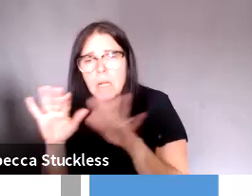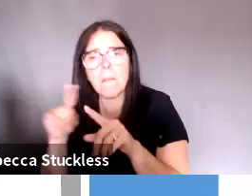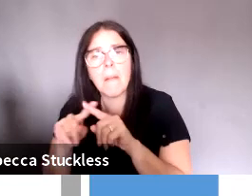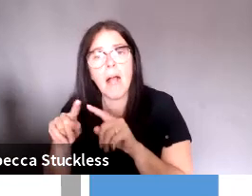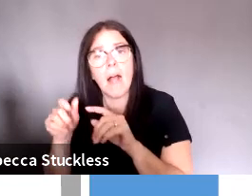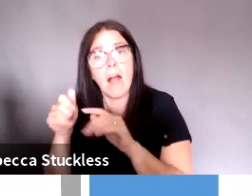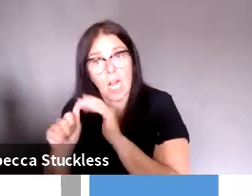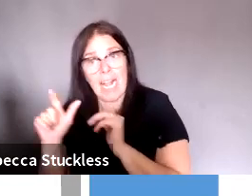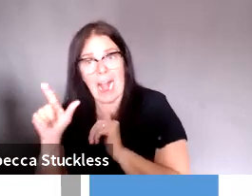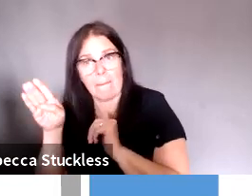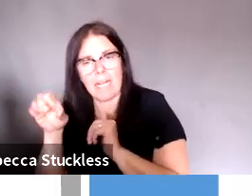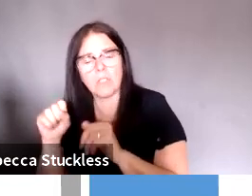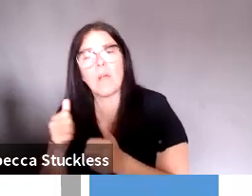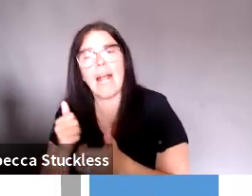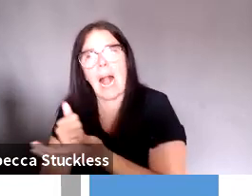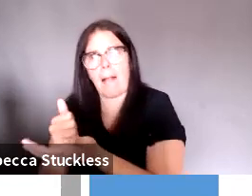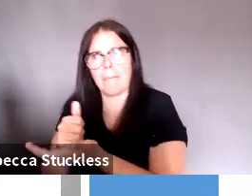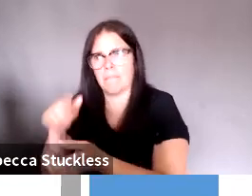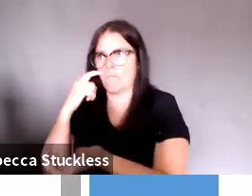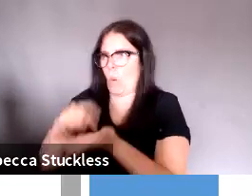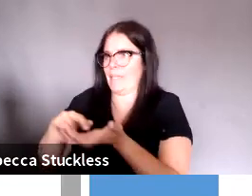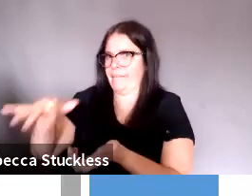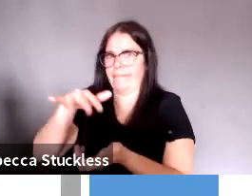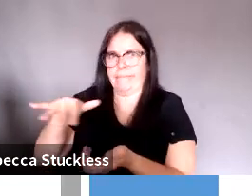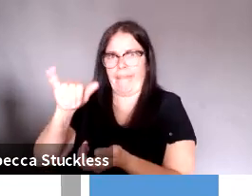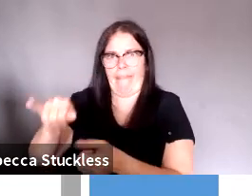LBS to help a local labor market need.